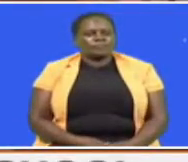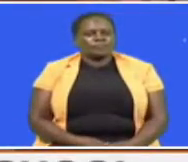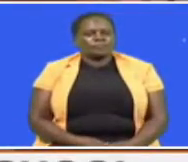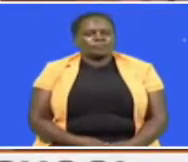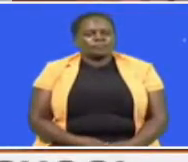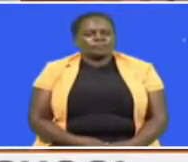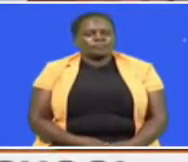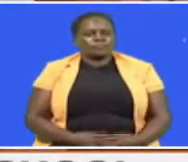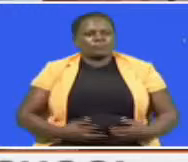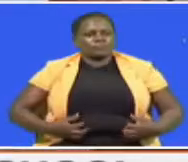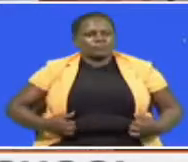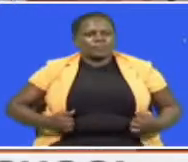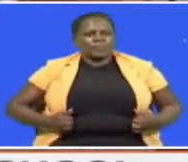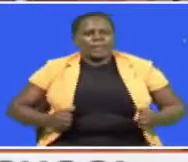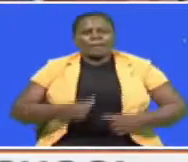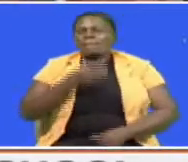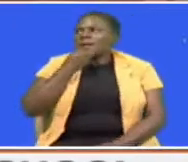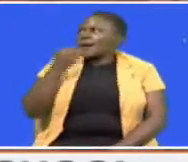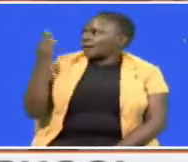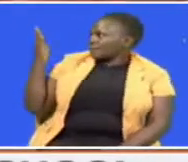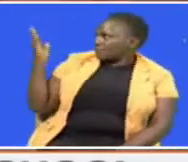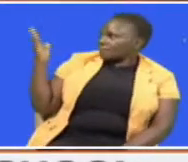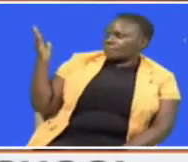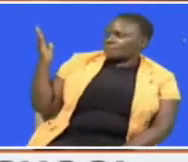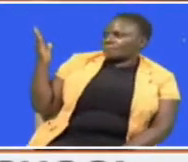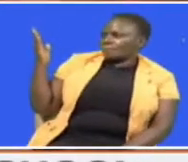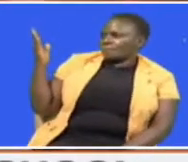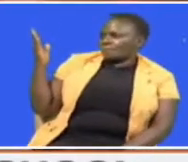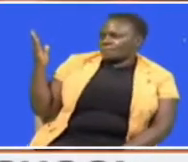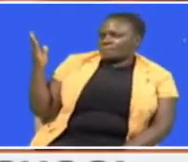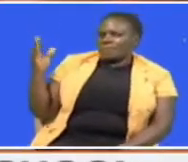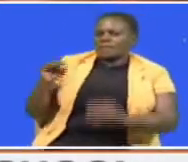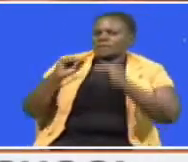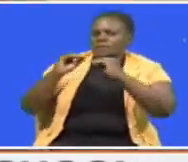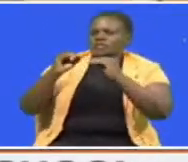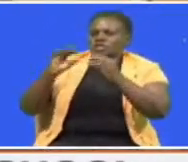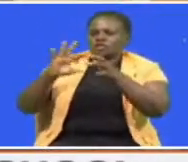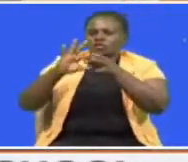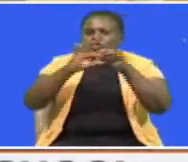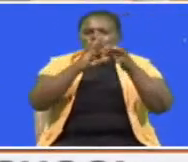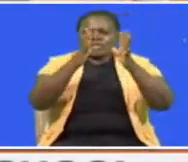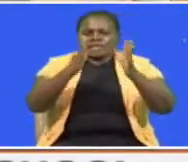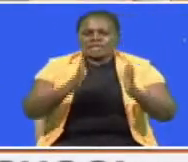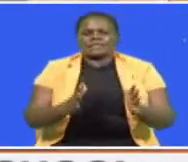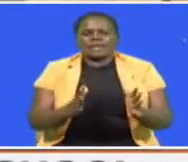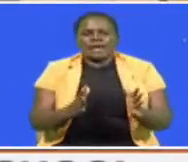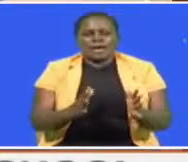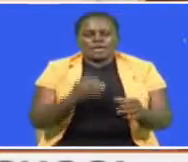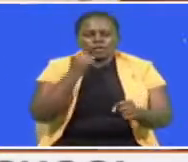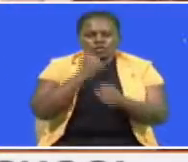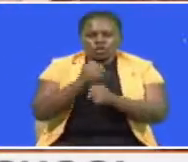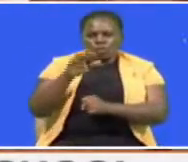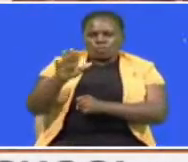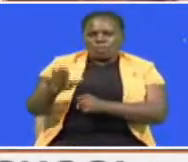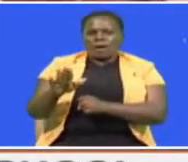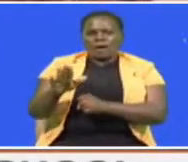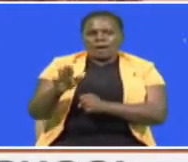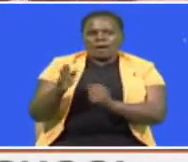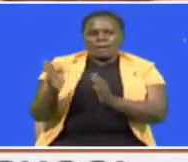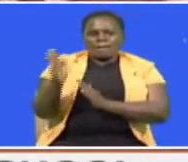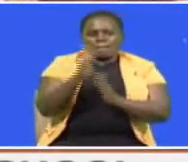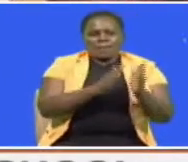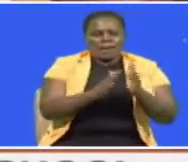Nyuki. Henry Hirkena Fofen is a literacy coordinator at Tirim. His job is to plan